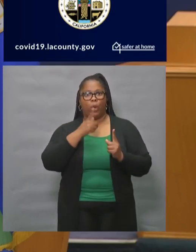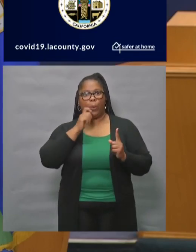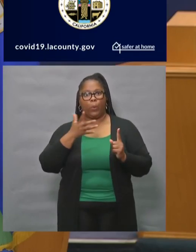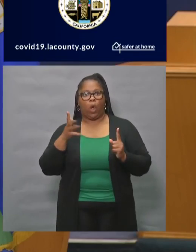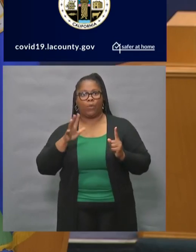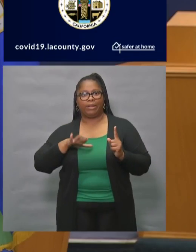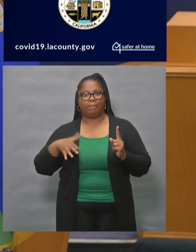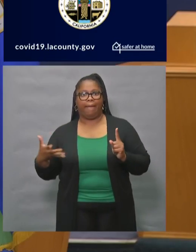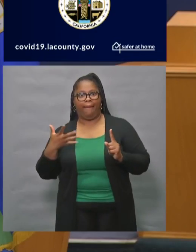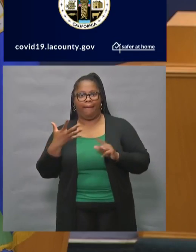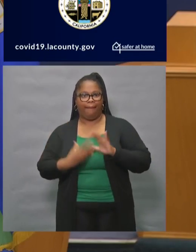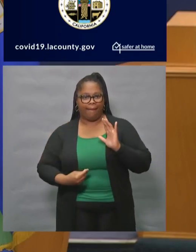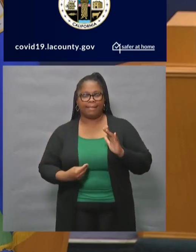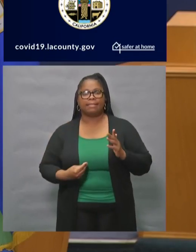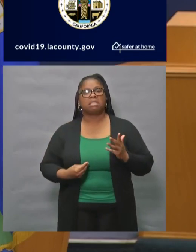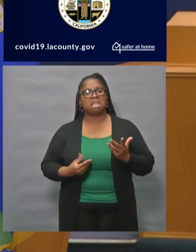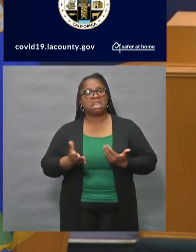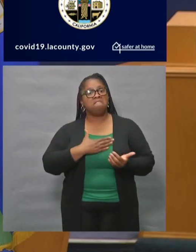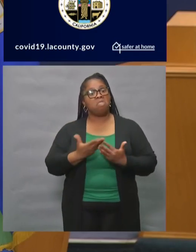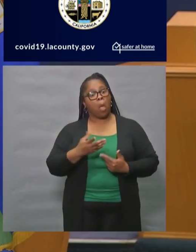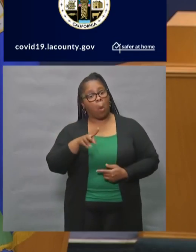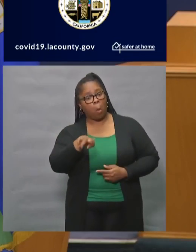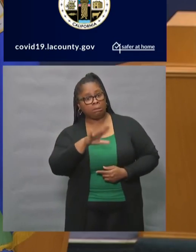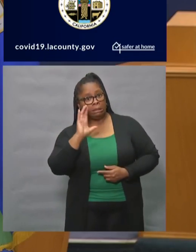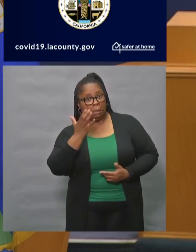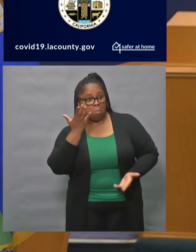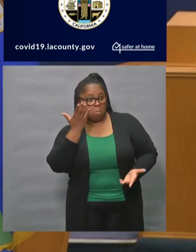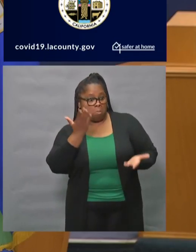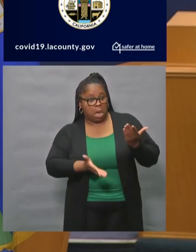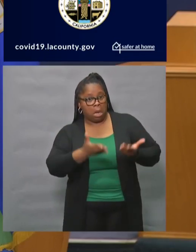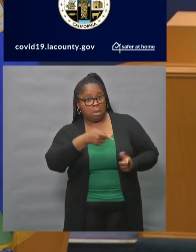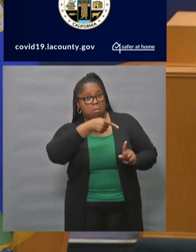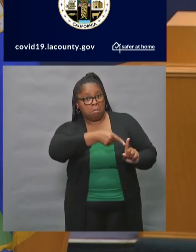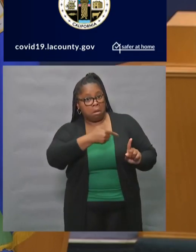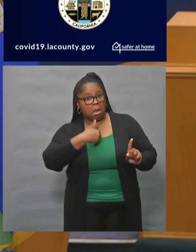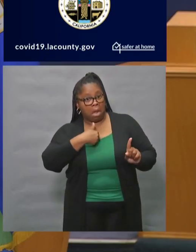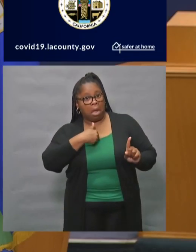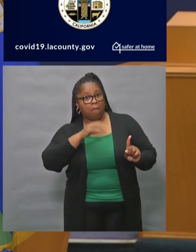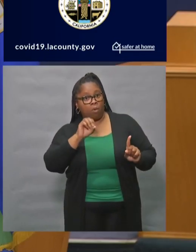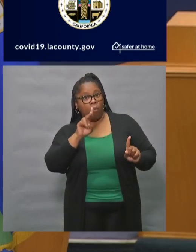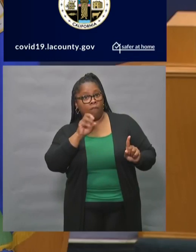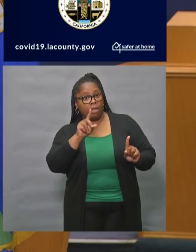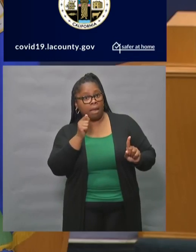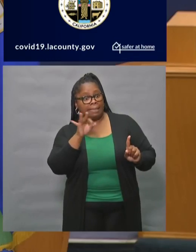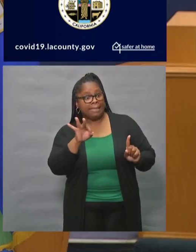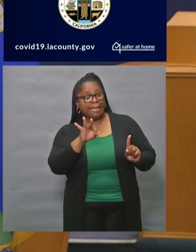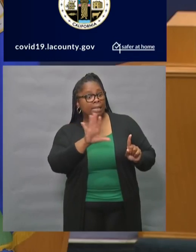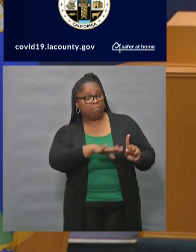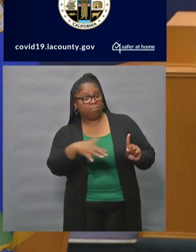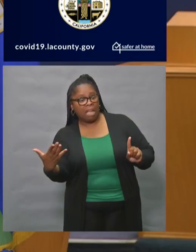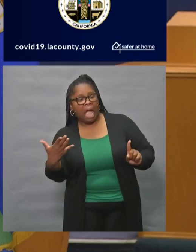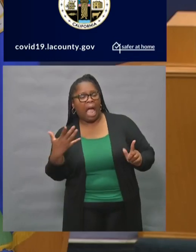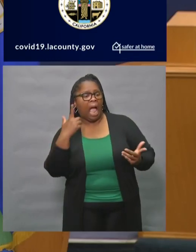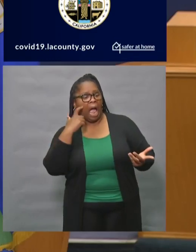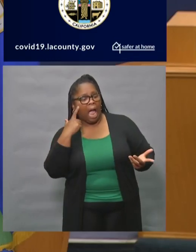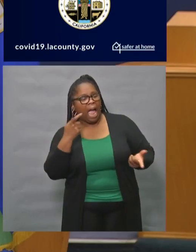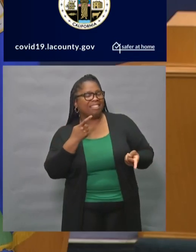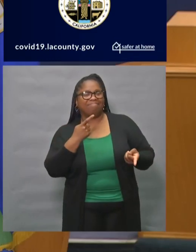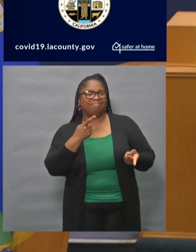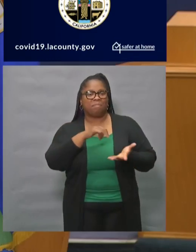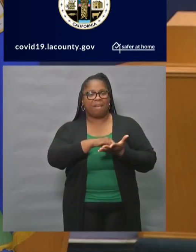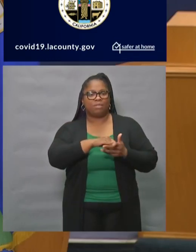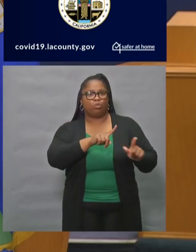might meet the criteria that we would set forth for trying to figure out whether or not we were starting to see deaths earlier. But